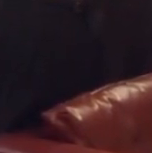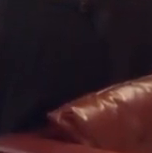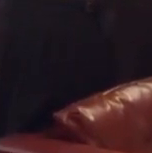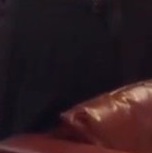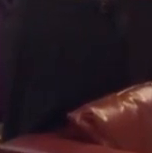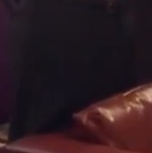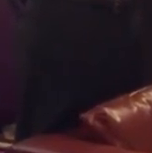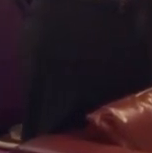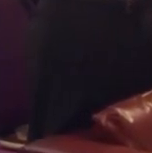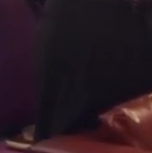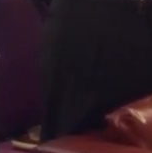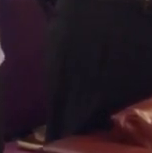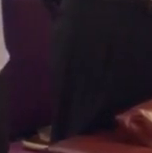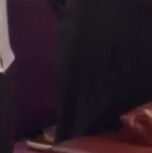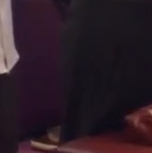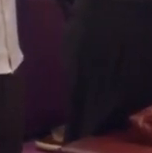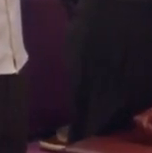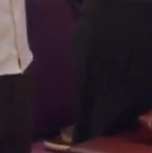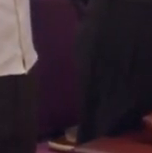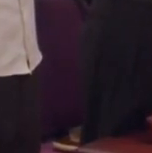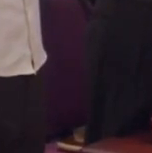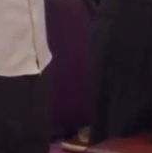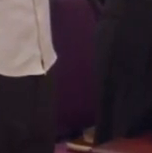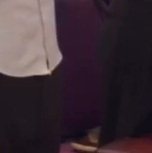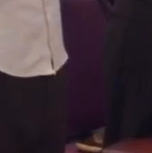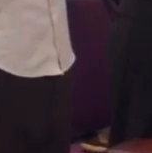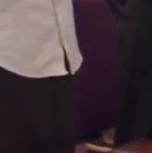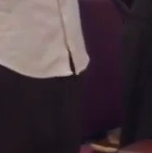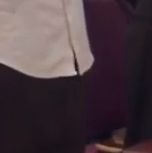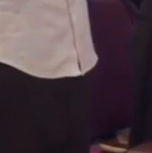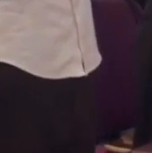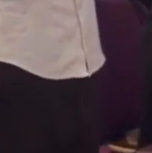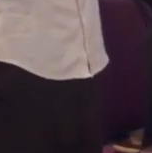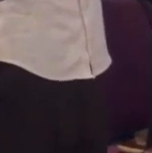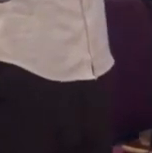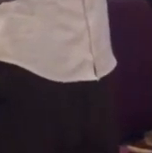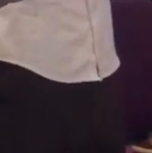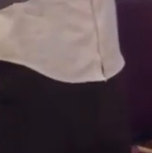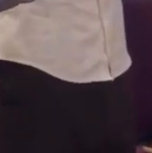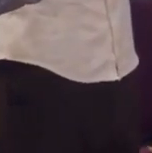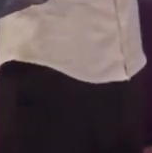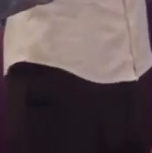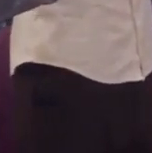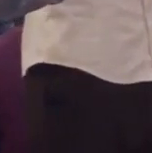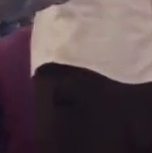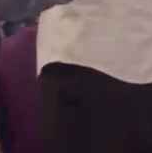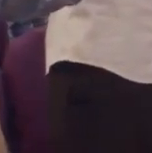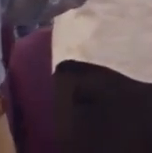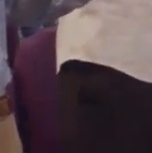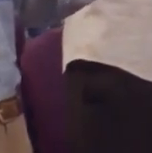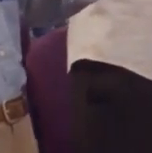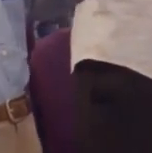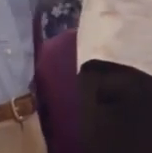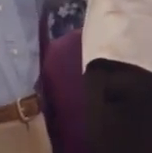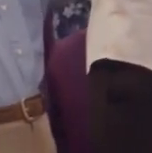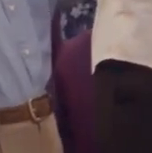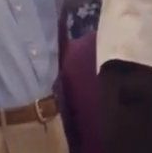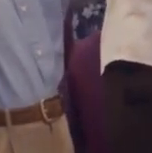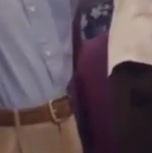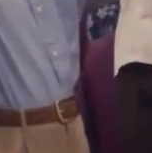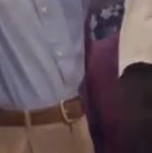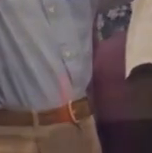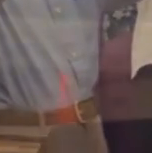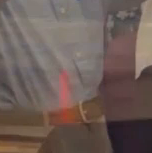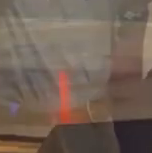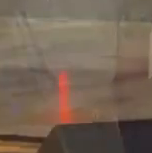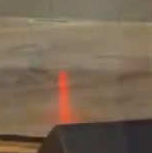for everyone. Long, long, long life for everyone.